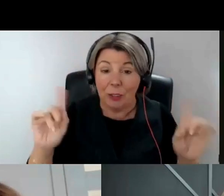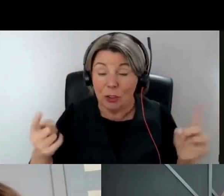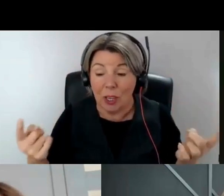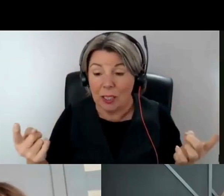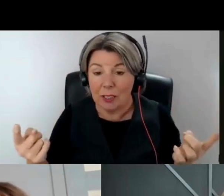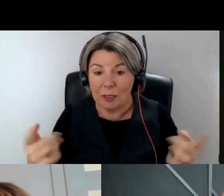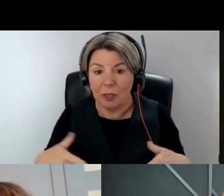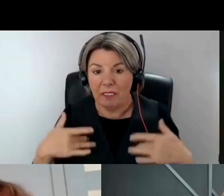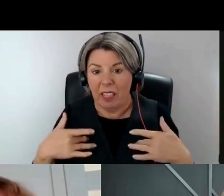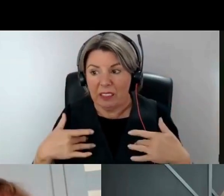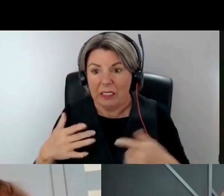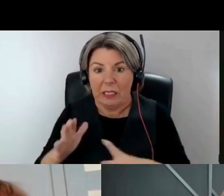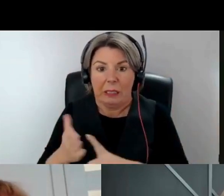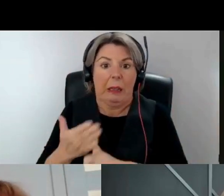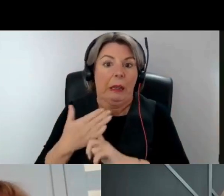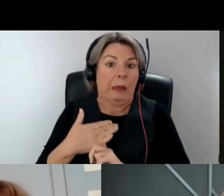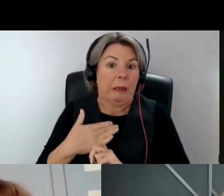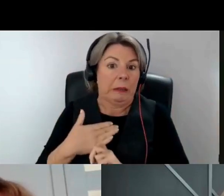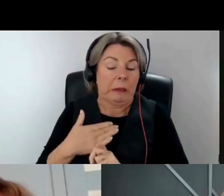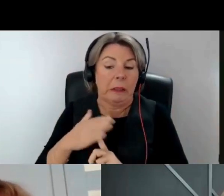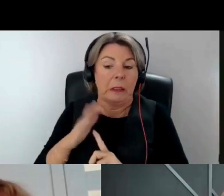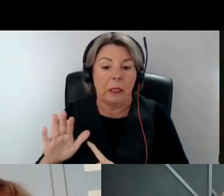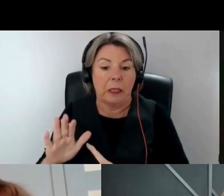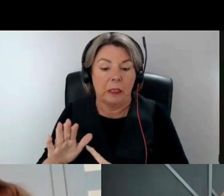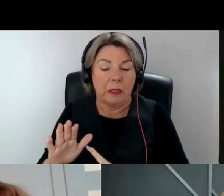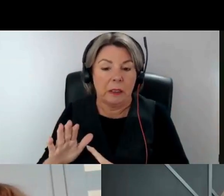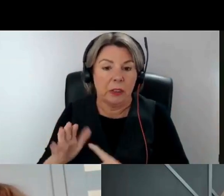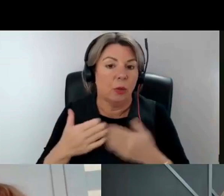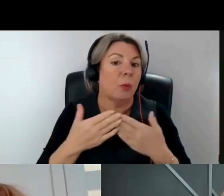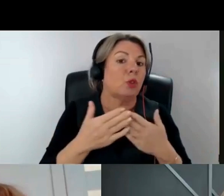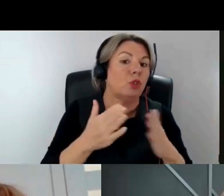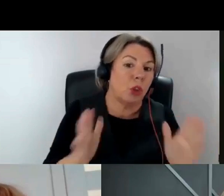a little bit discriminated against. And I suppose the question is more generally,